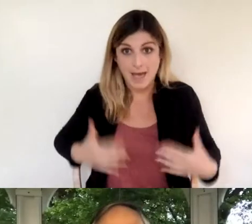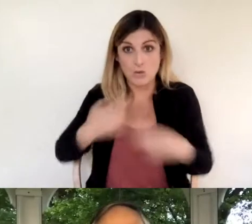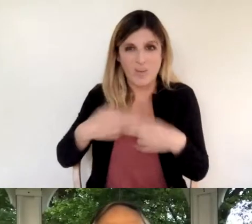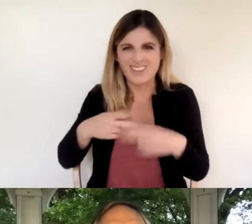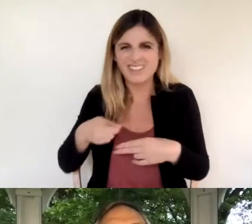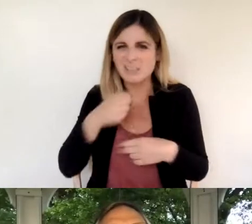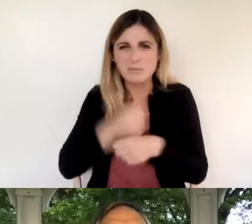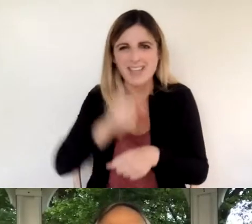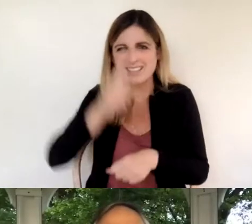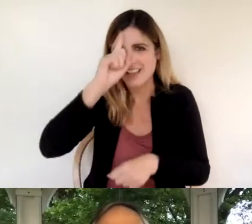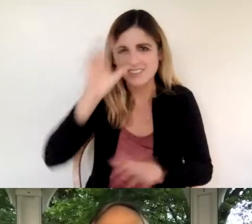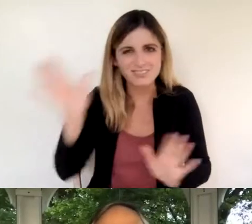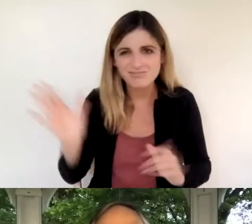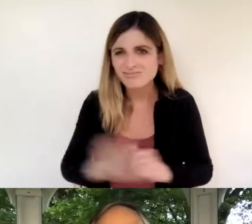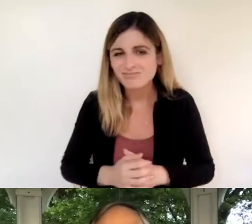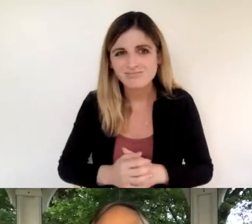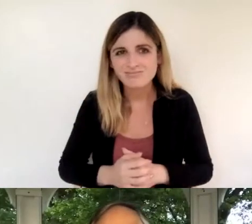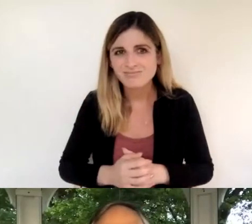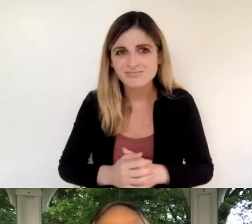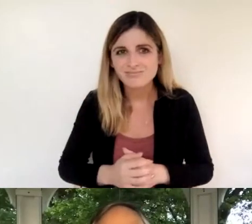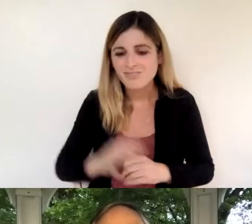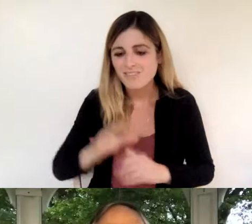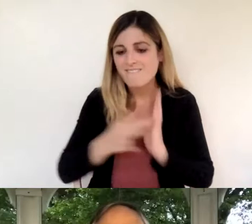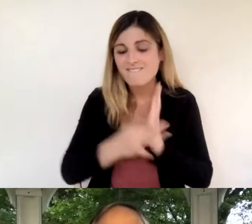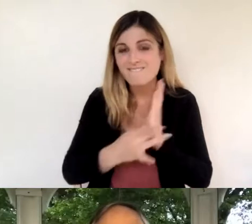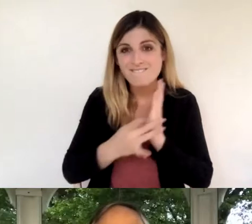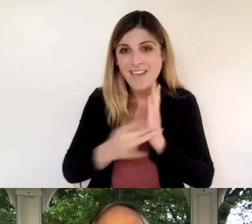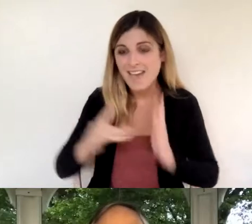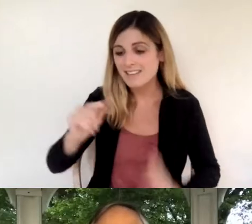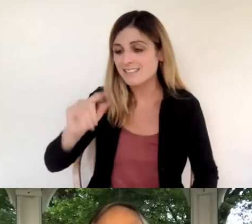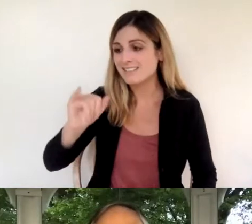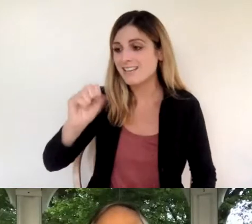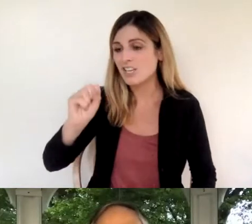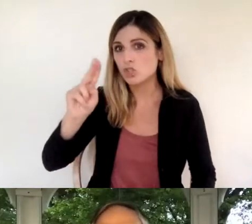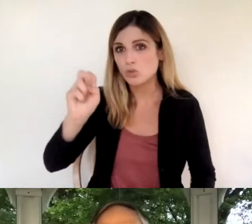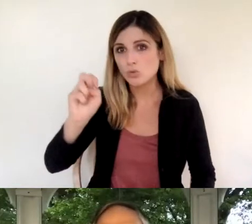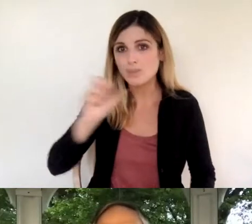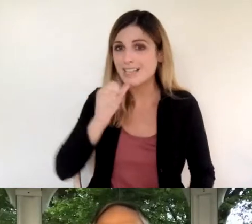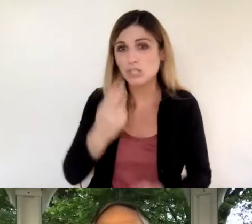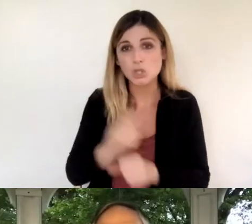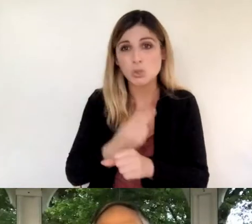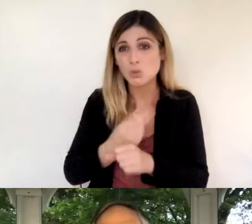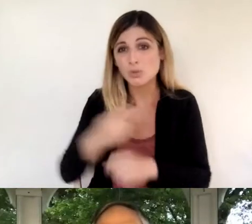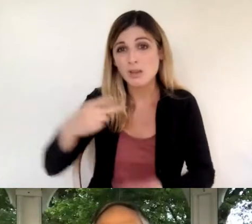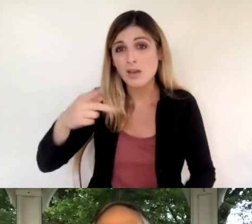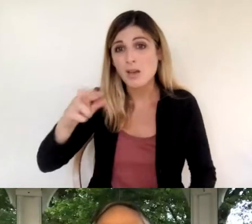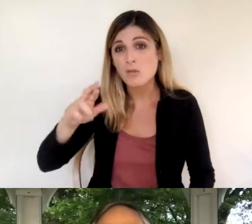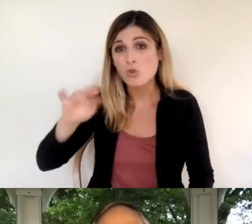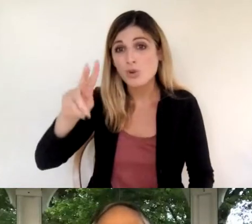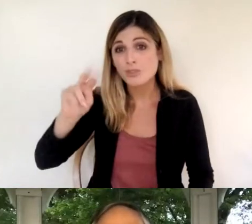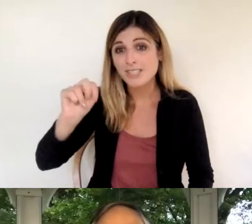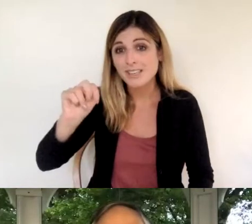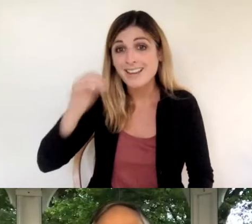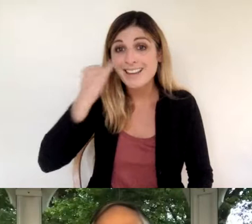sense because fat tissue doesn't use protein. And, certainly for somebody who is at a fairly high body